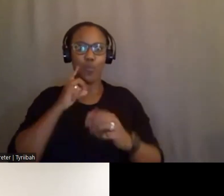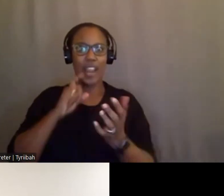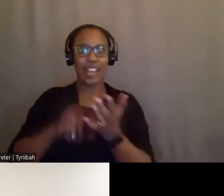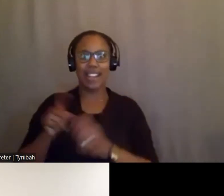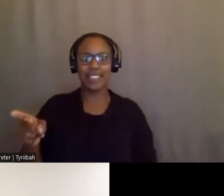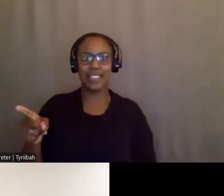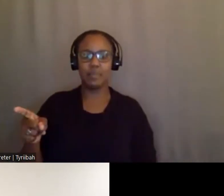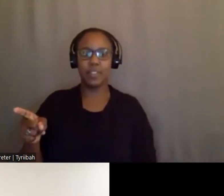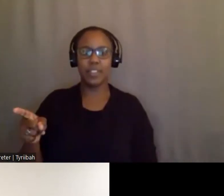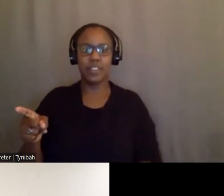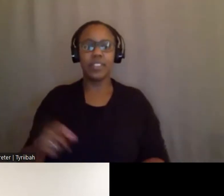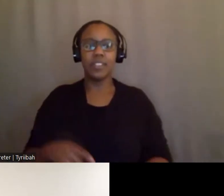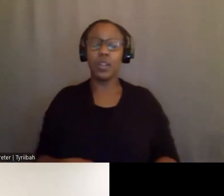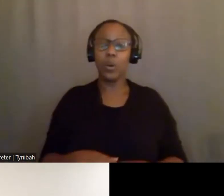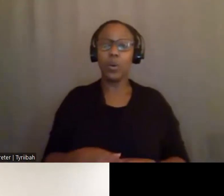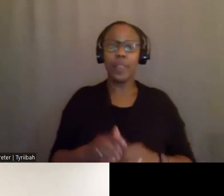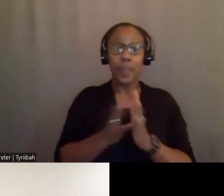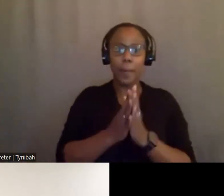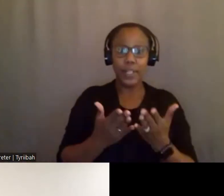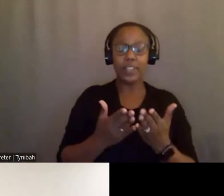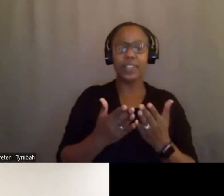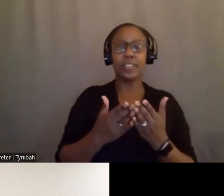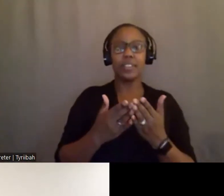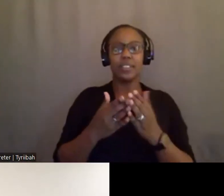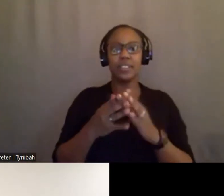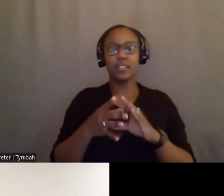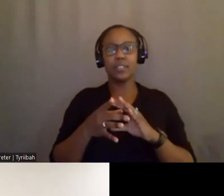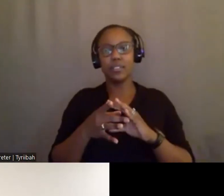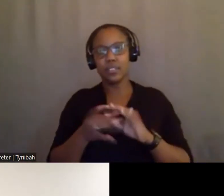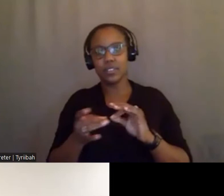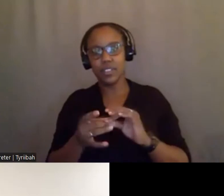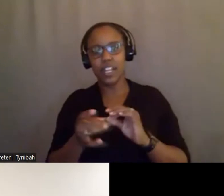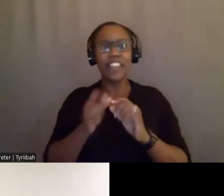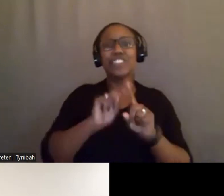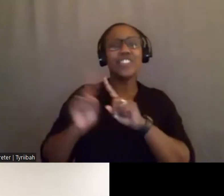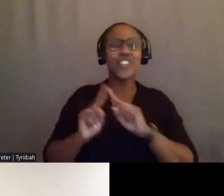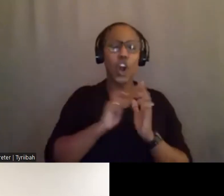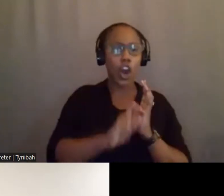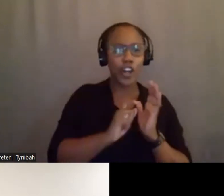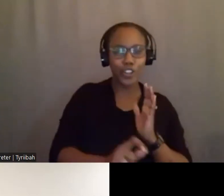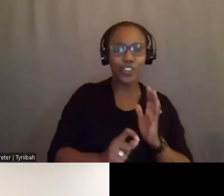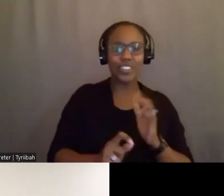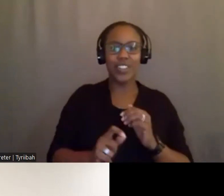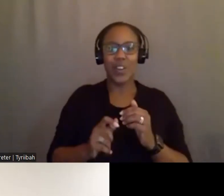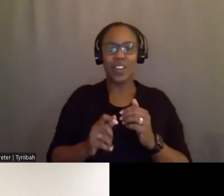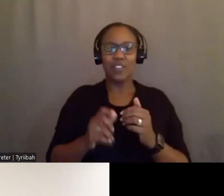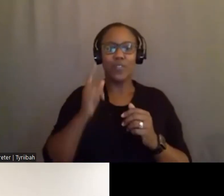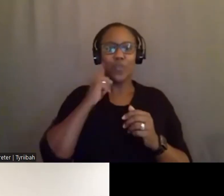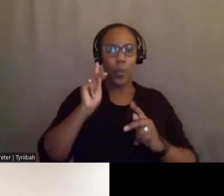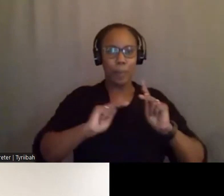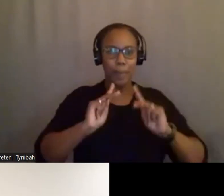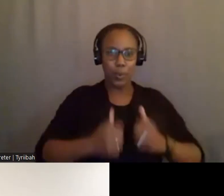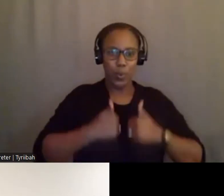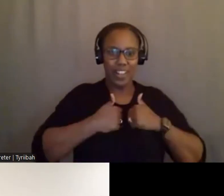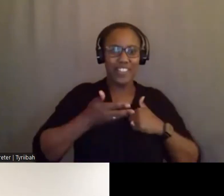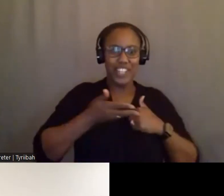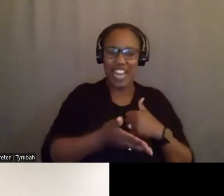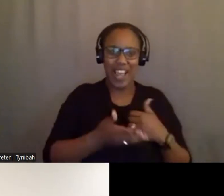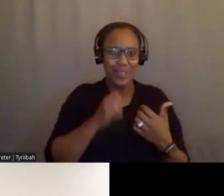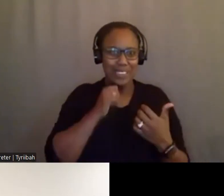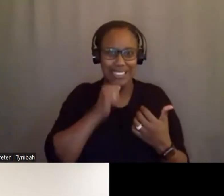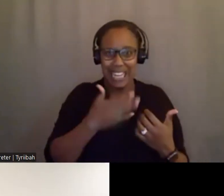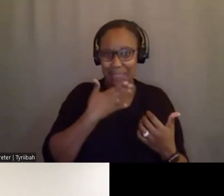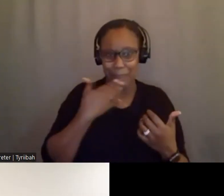like for descendants of these enslaved people in these current Indian nations and how it's not so good, as I kind of mentioned. And